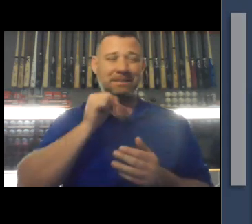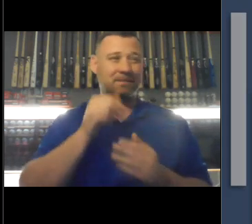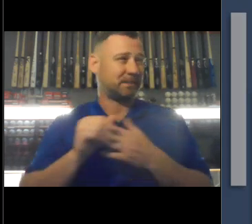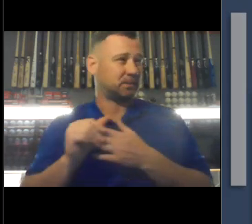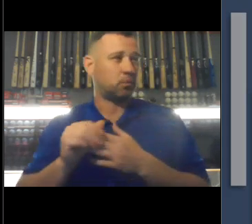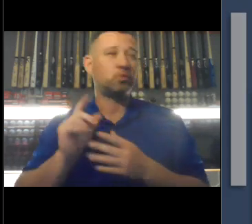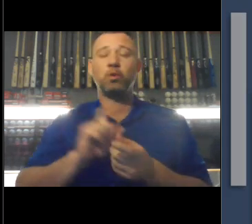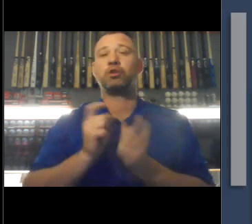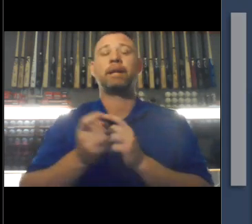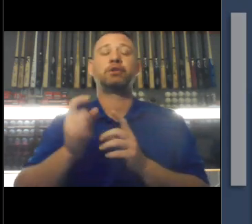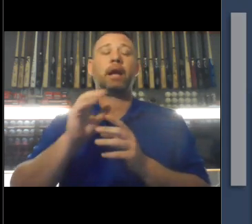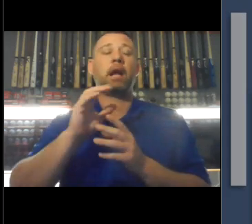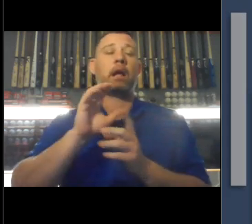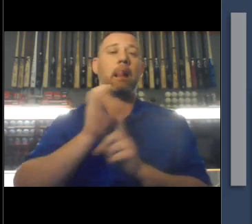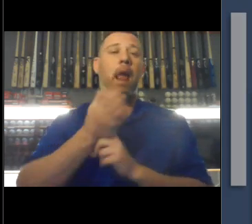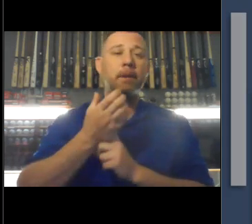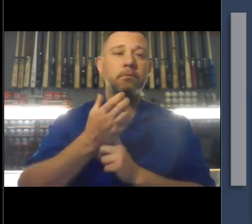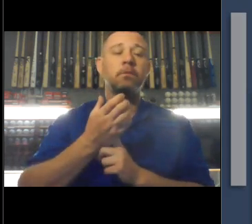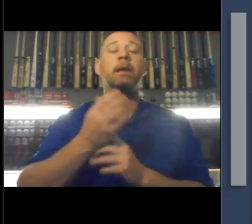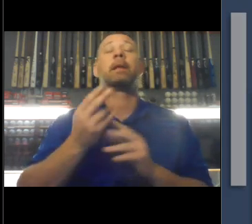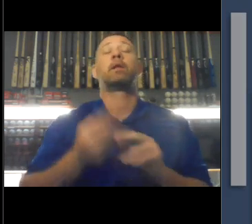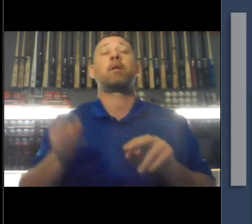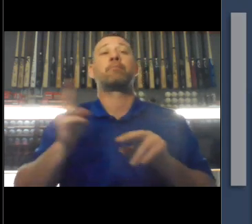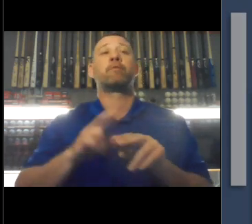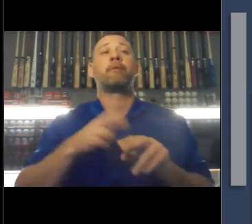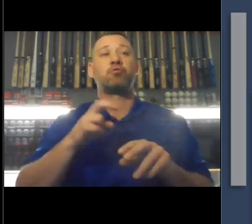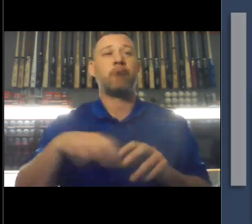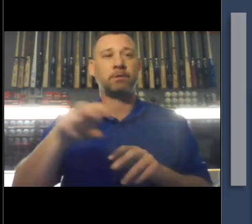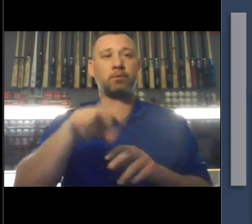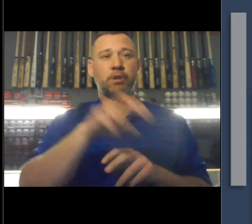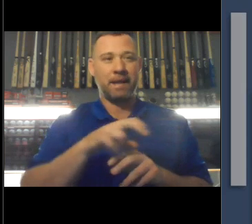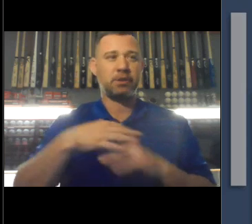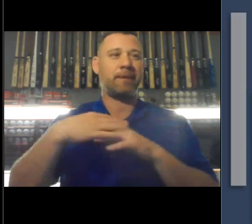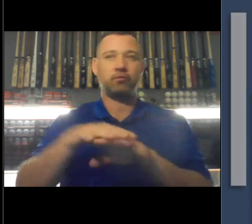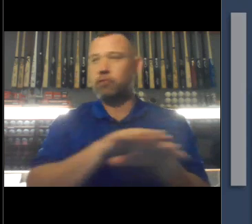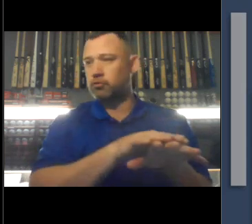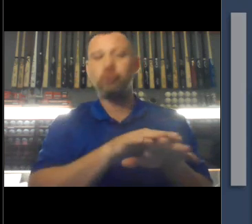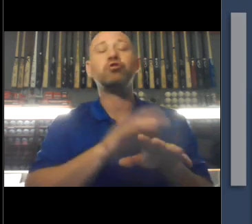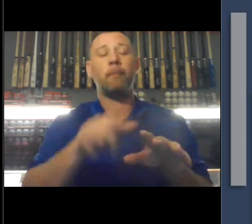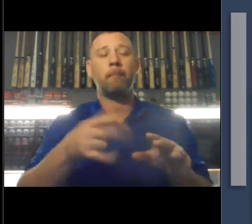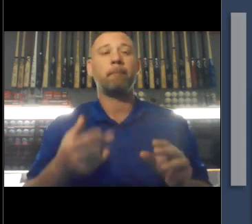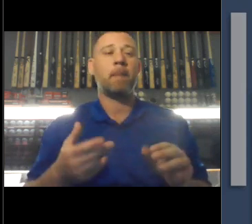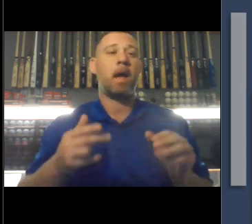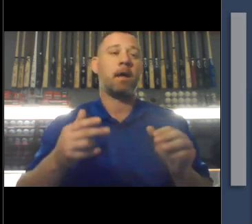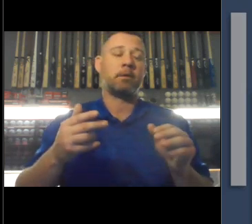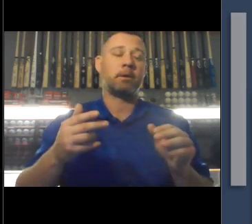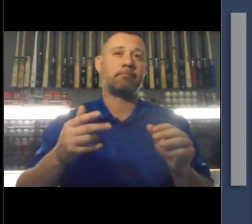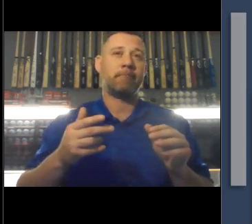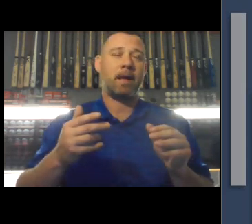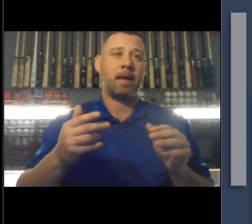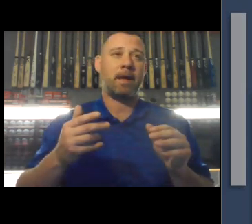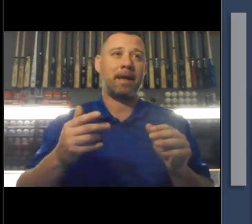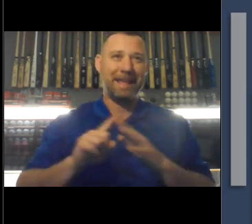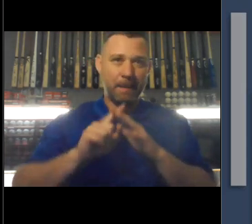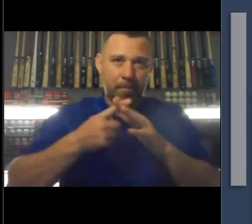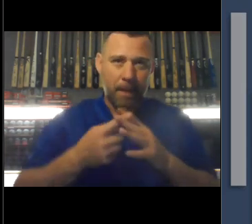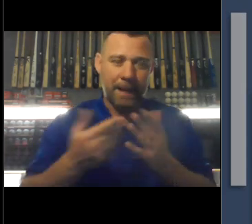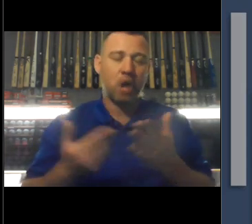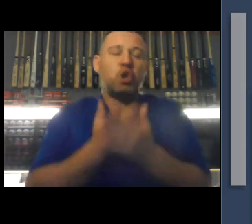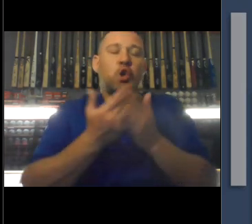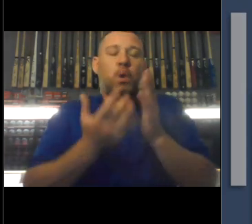climate, future-proof our transportation infrastructure by accommodating new and emerging technologies, and